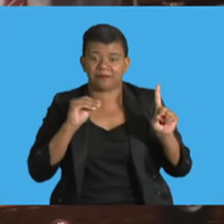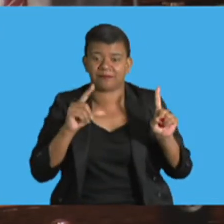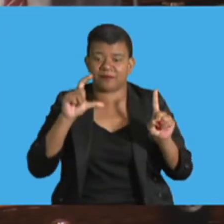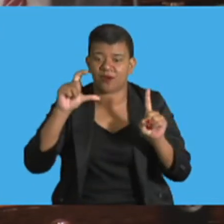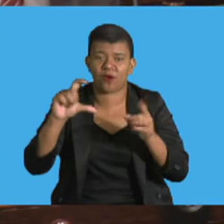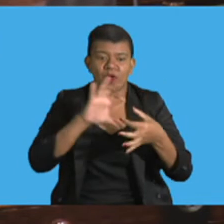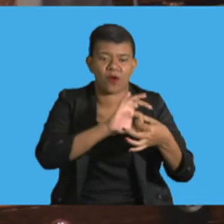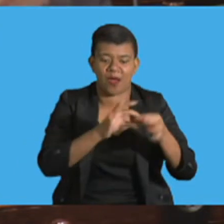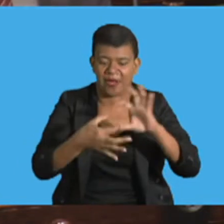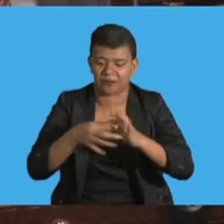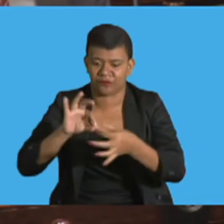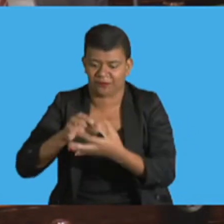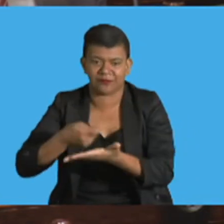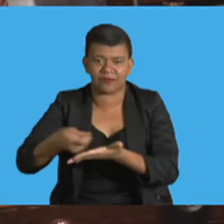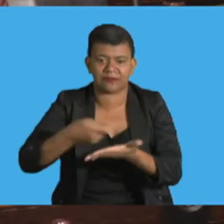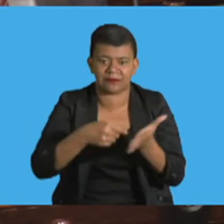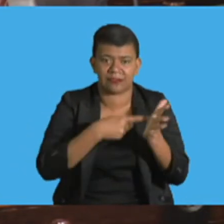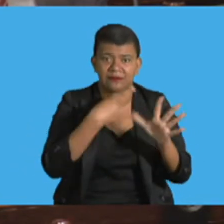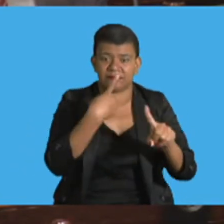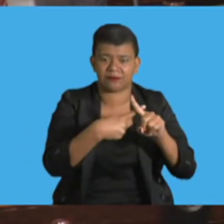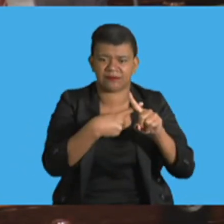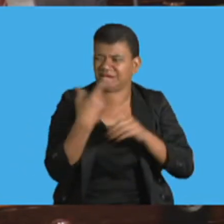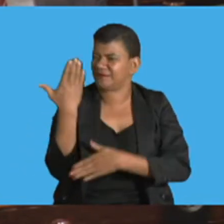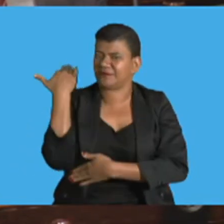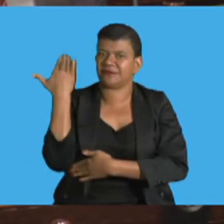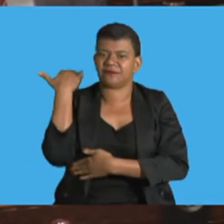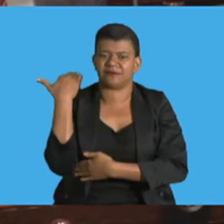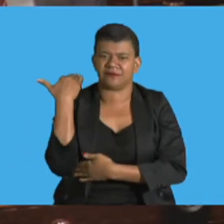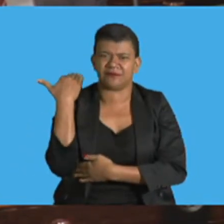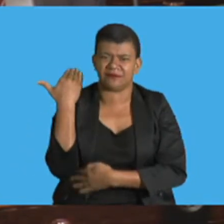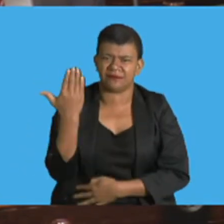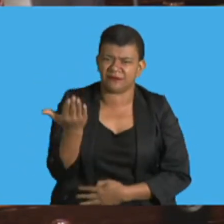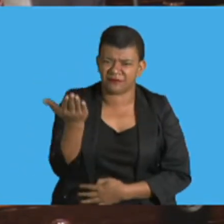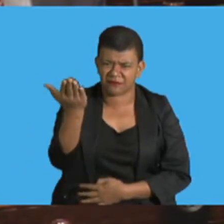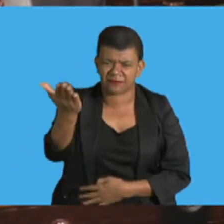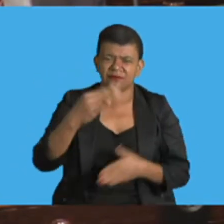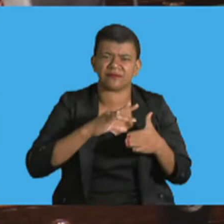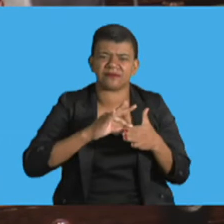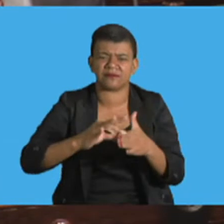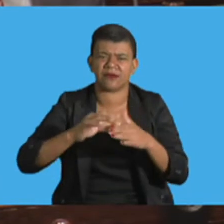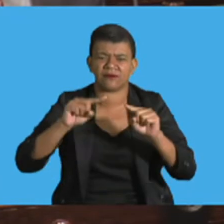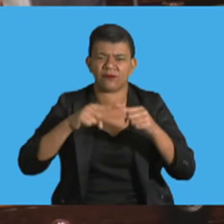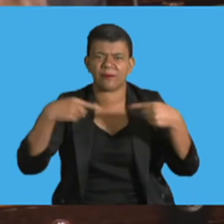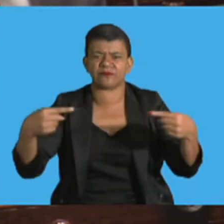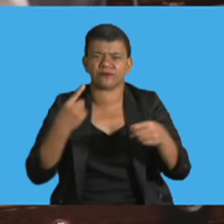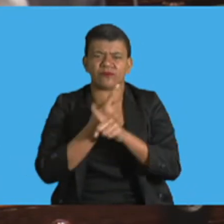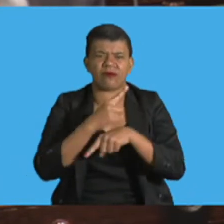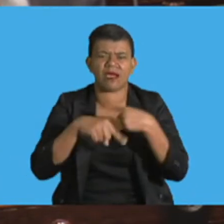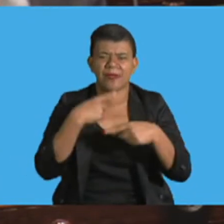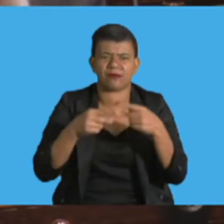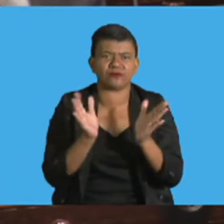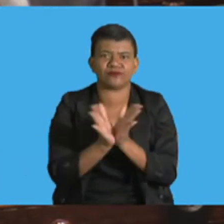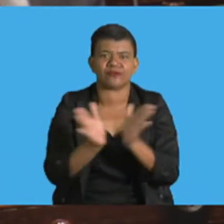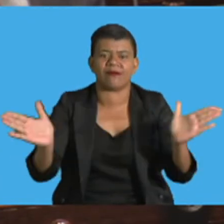few years ago, the Honourable Leader of Opposition talked about the general broad-based tax. In fact, it used to be about 33%. It used to